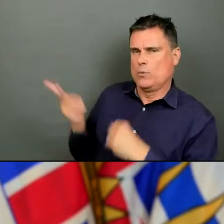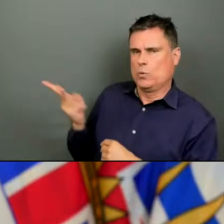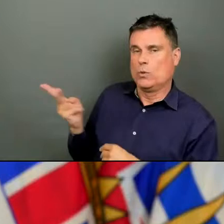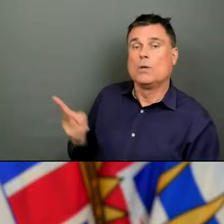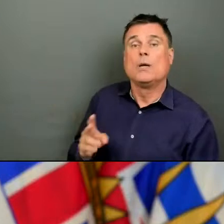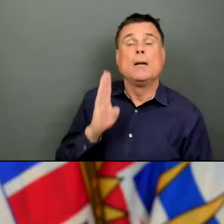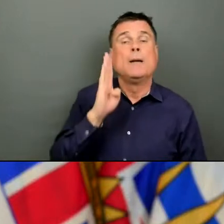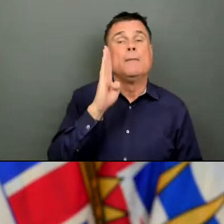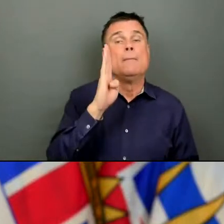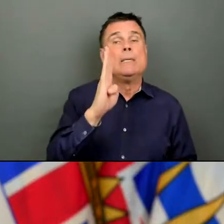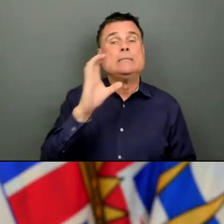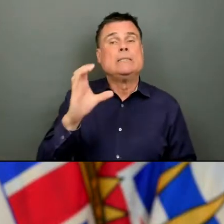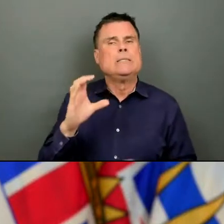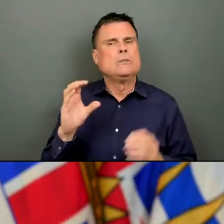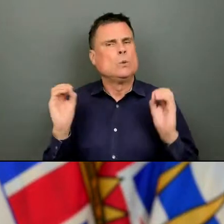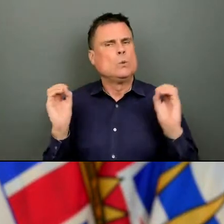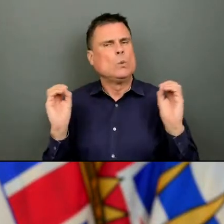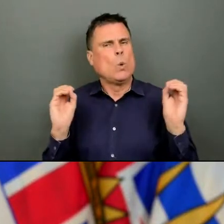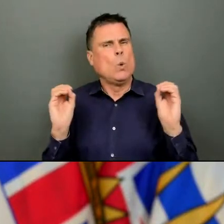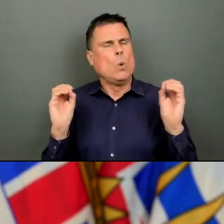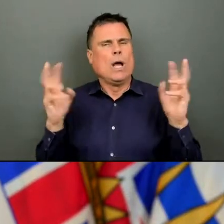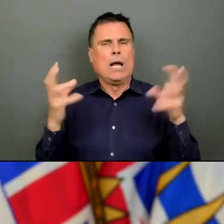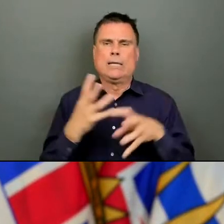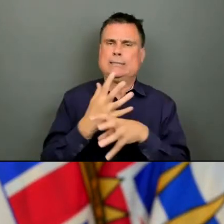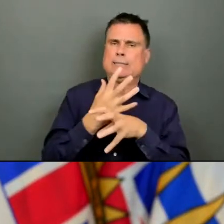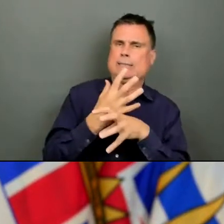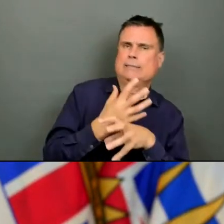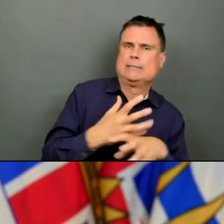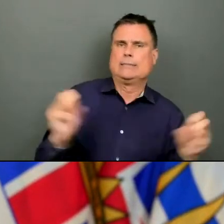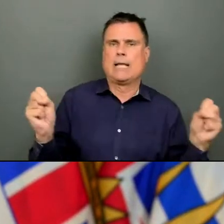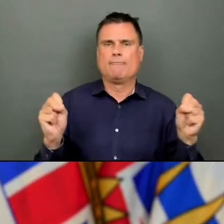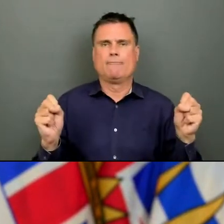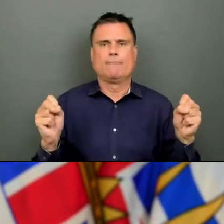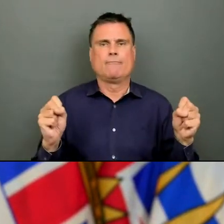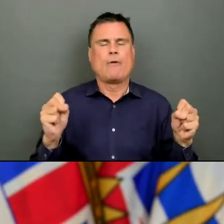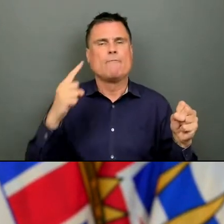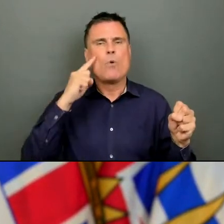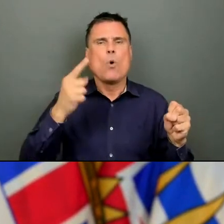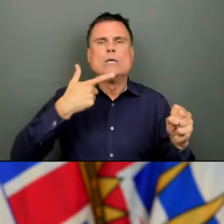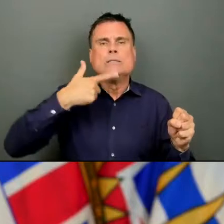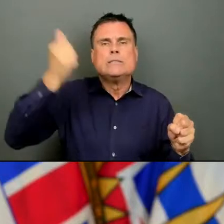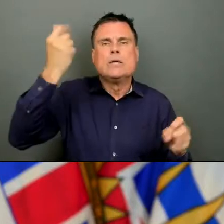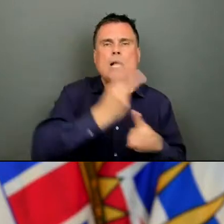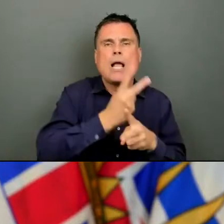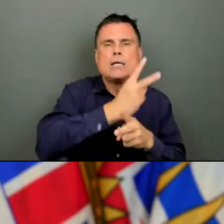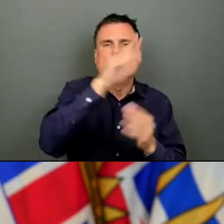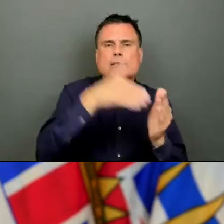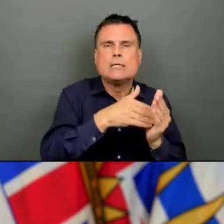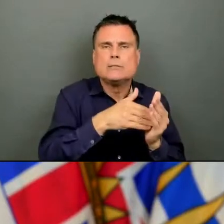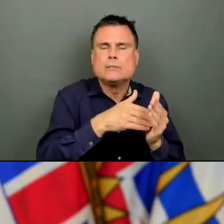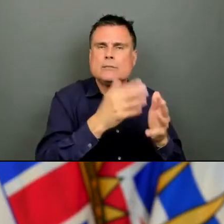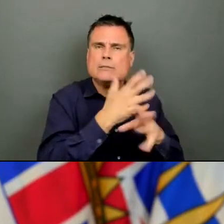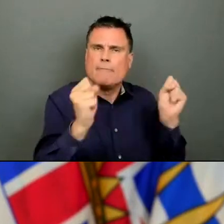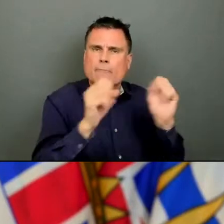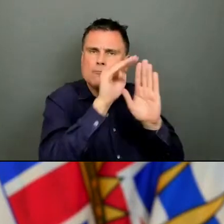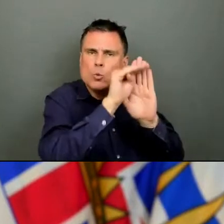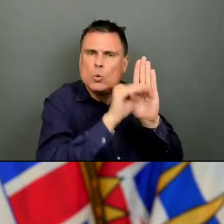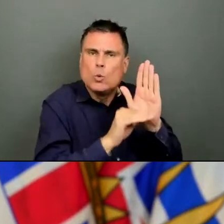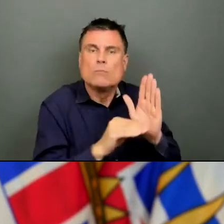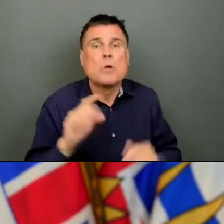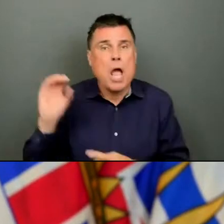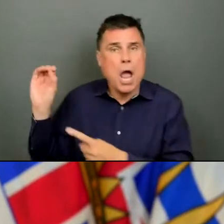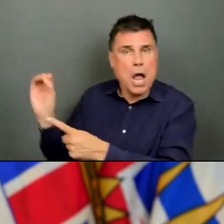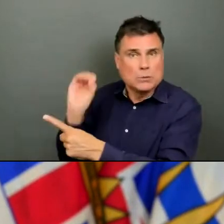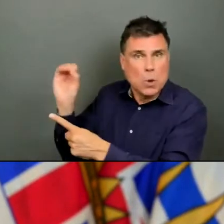place for long-term care when it comes to the reopening. In Ontario and Quebec, they've made full vaccination mandatory for long-term